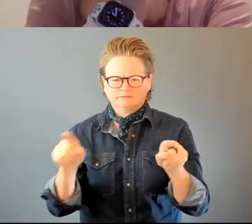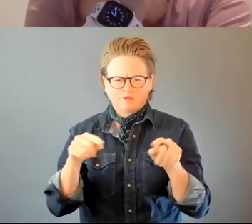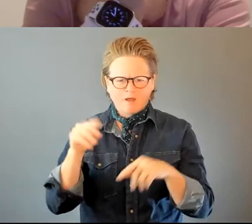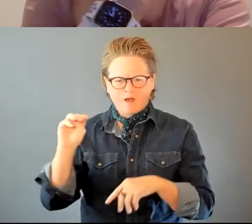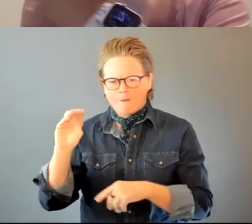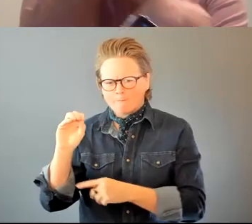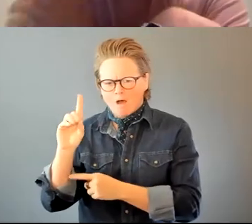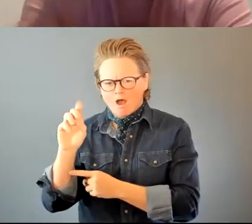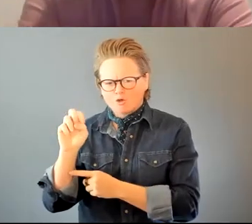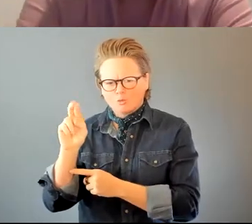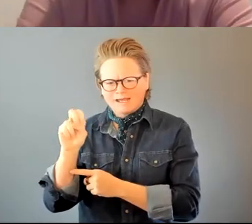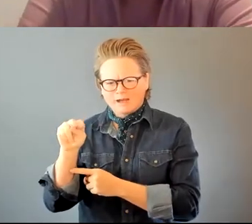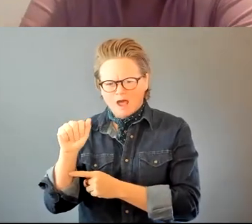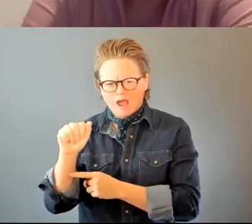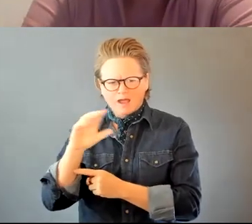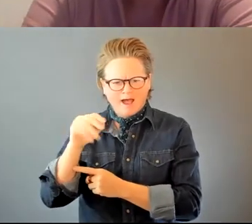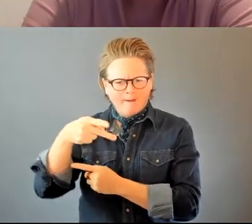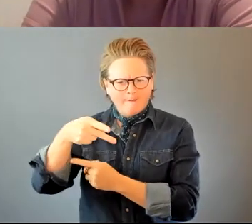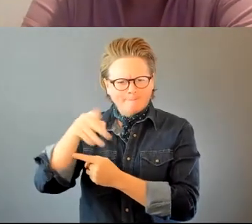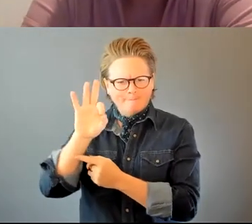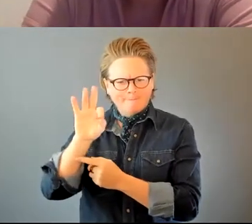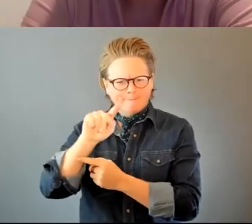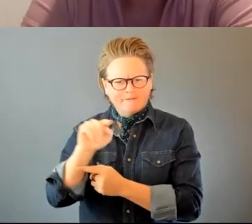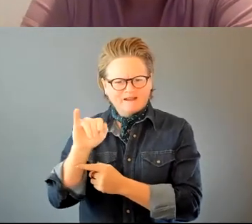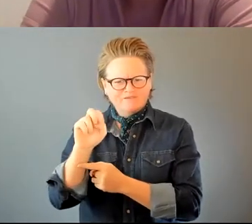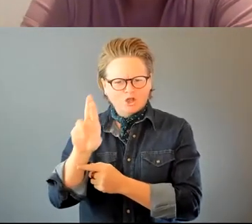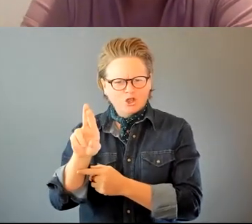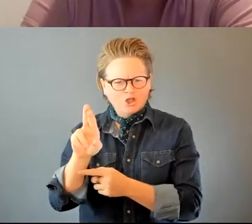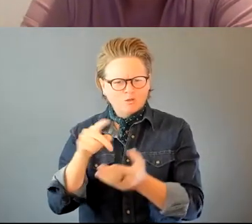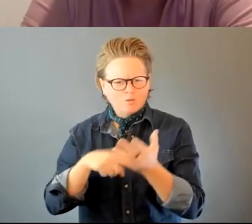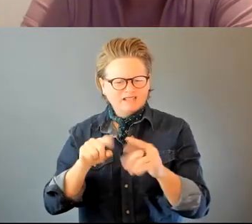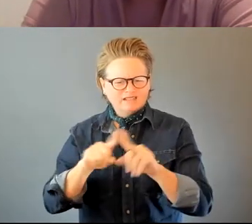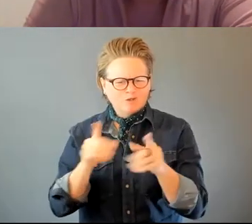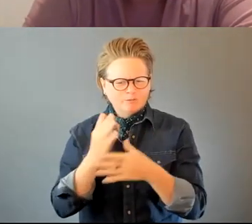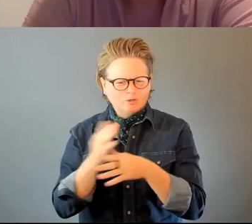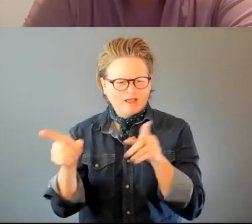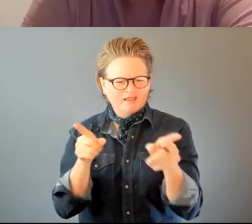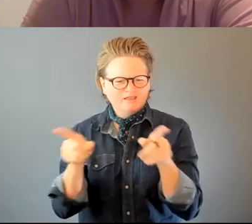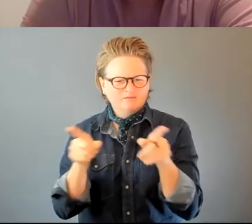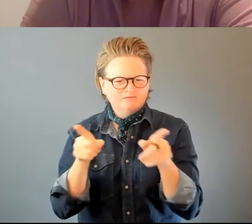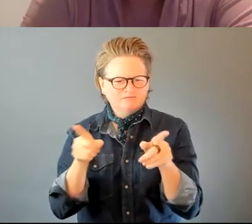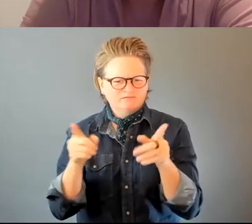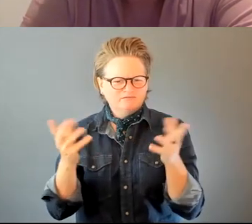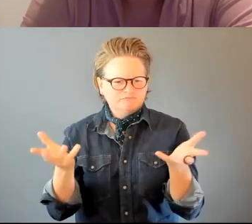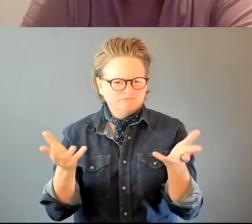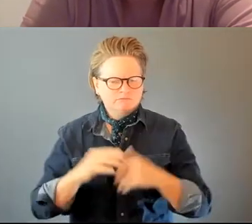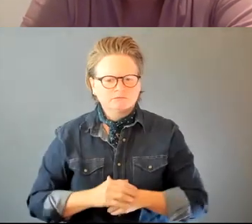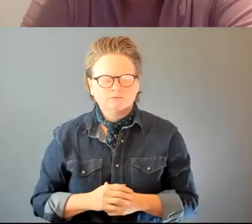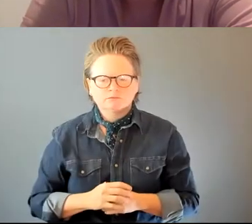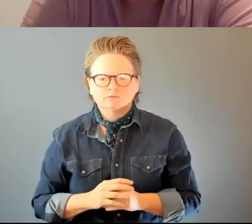what's the difference between the Moderna and the Pfizer? What's the difference between the